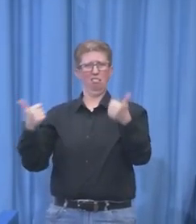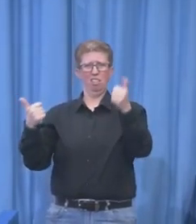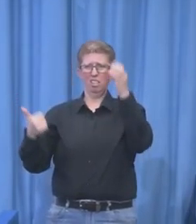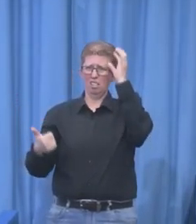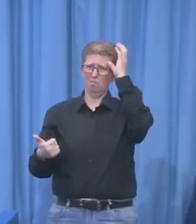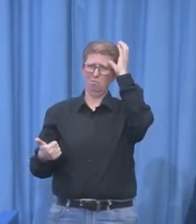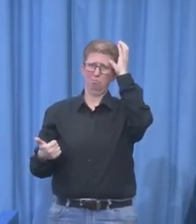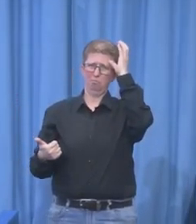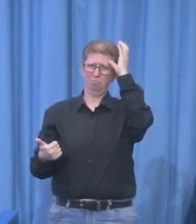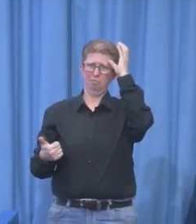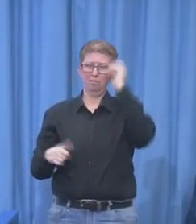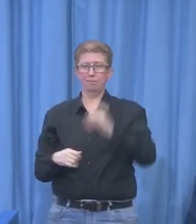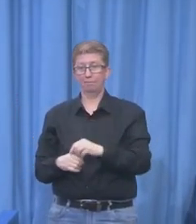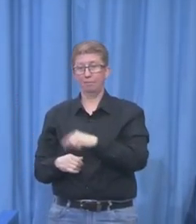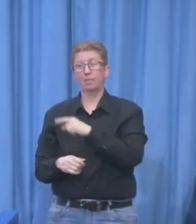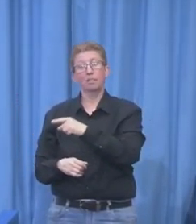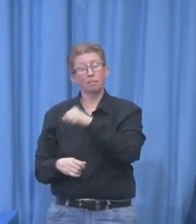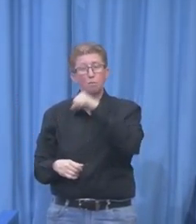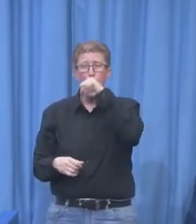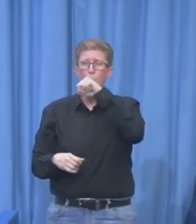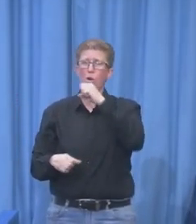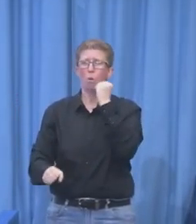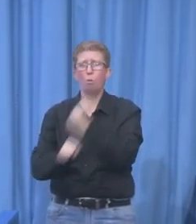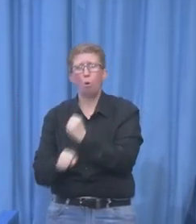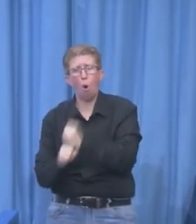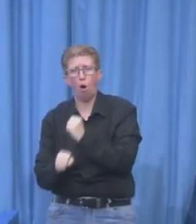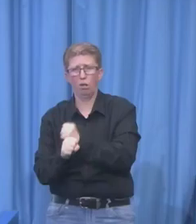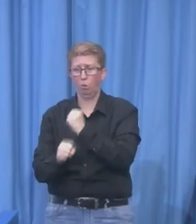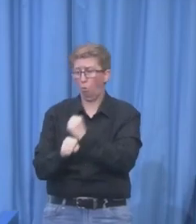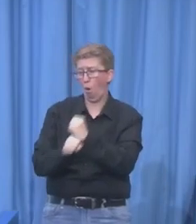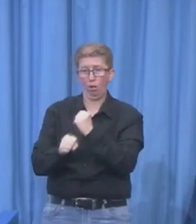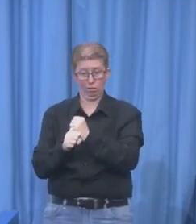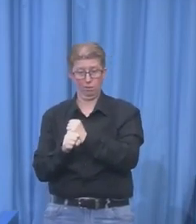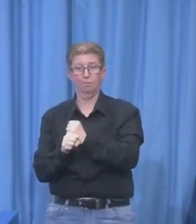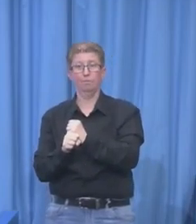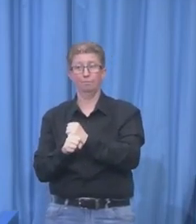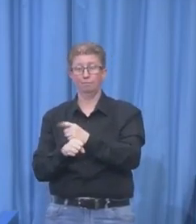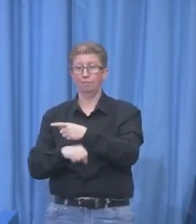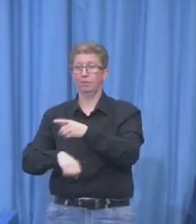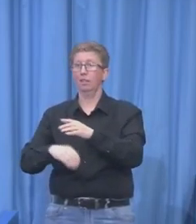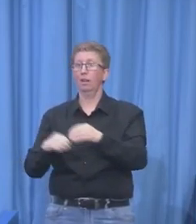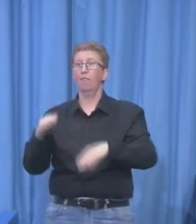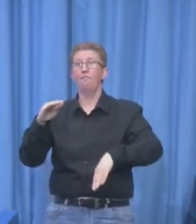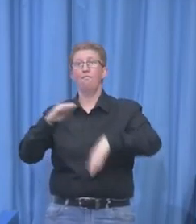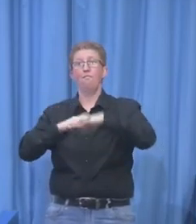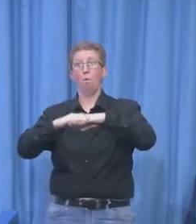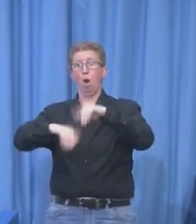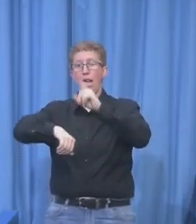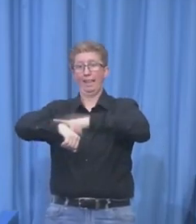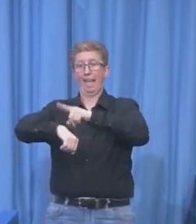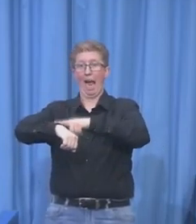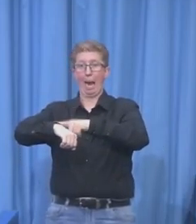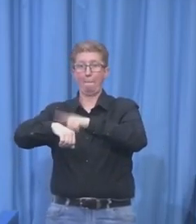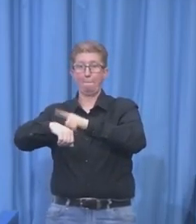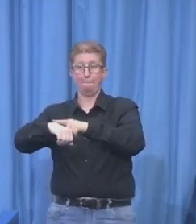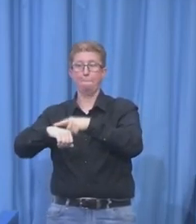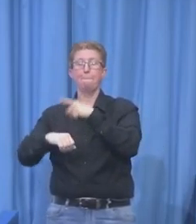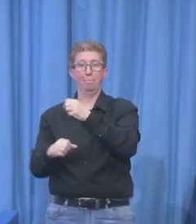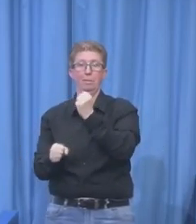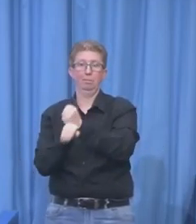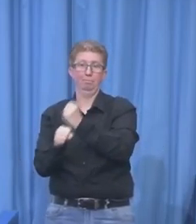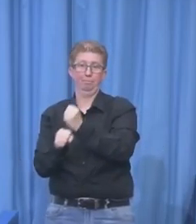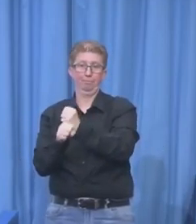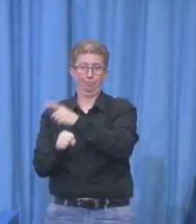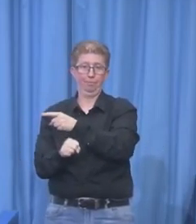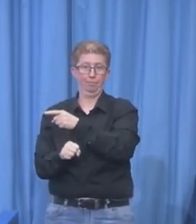a full-time job. He's a coordinator of our network. You see Sagi next to